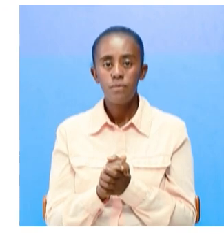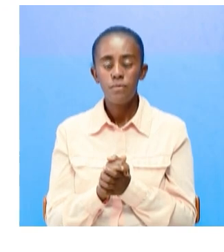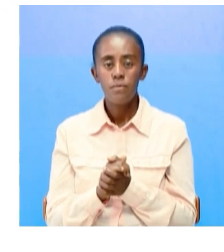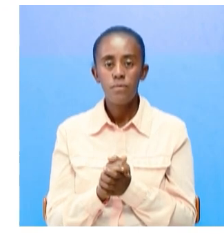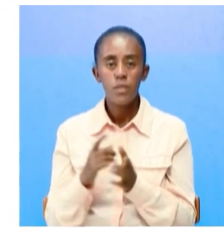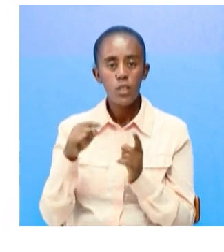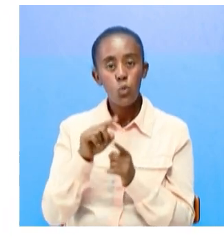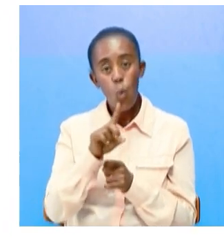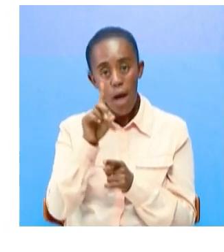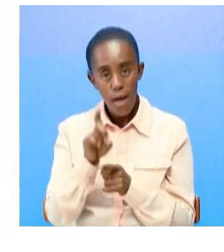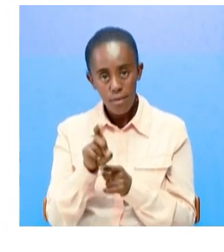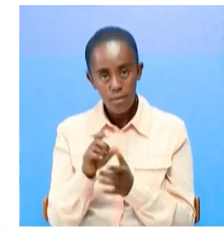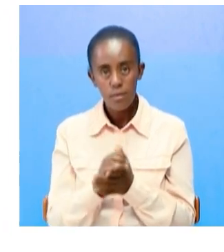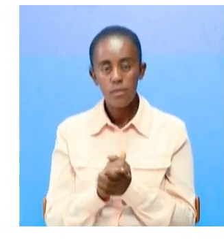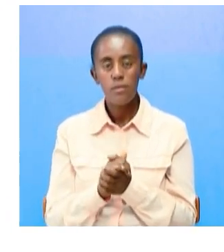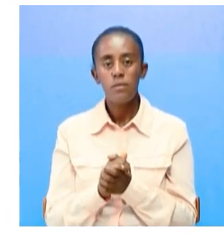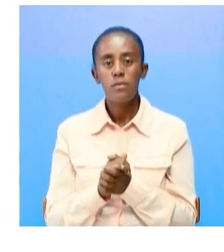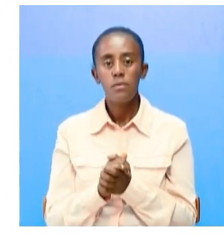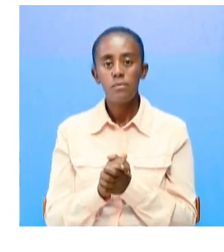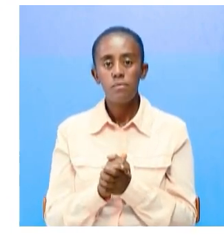to ask